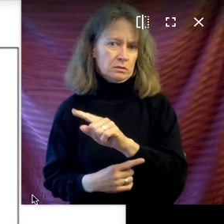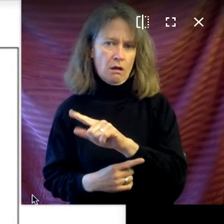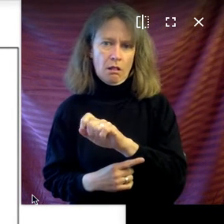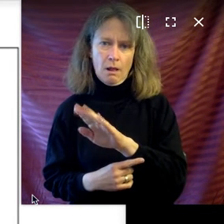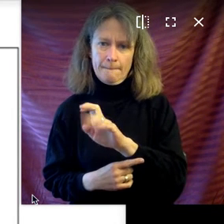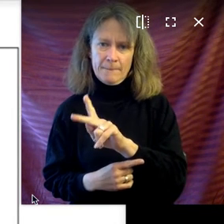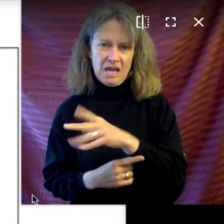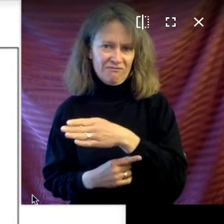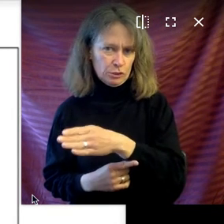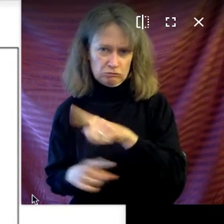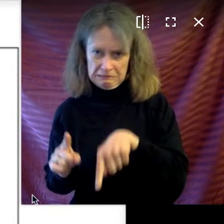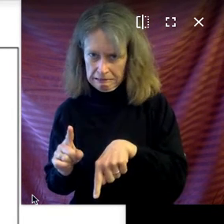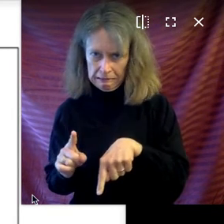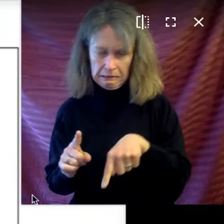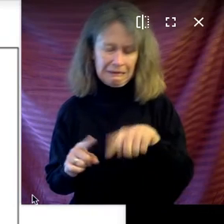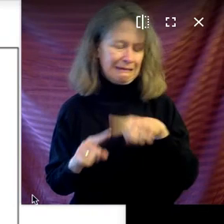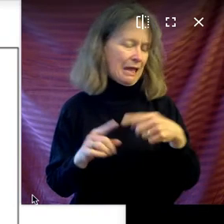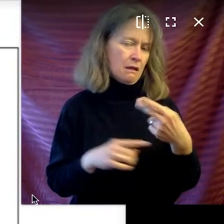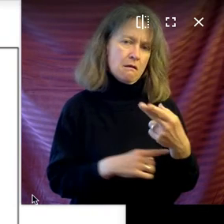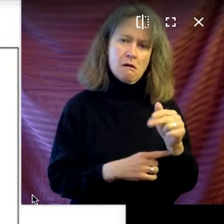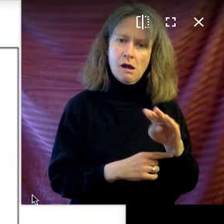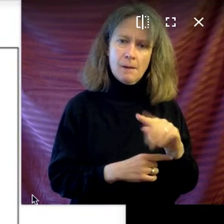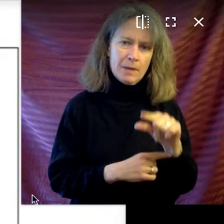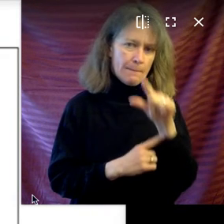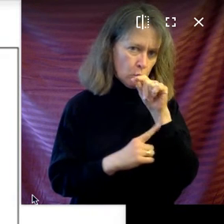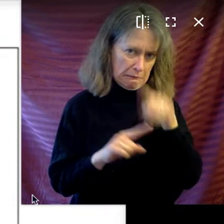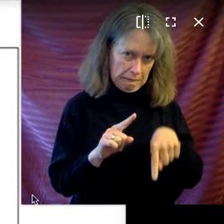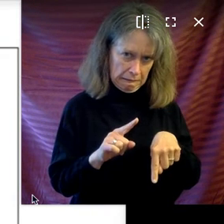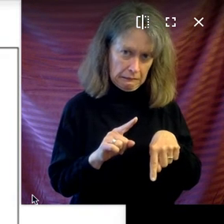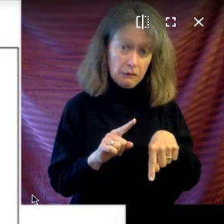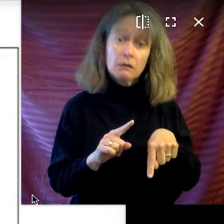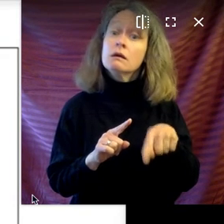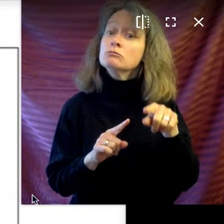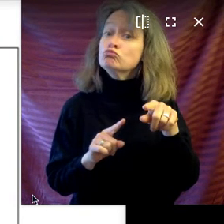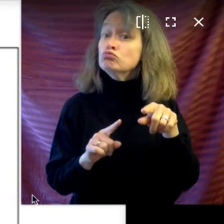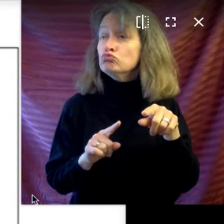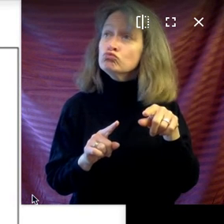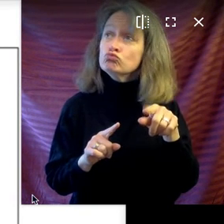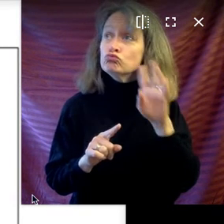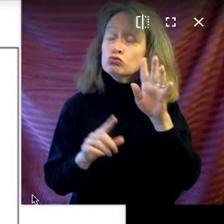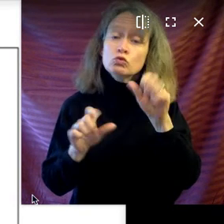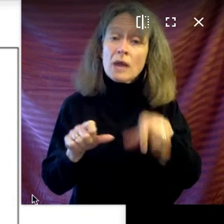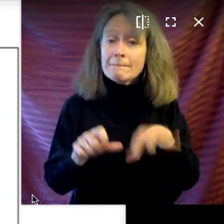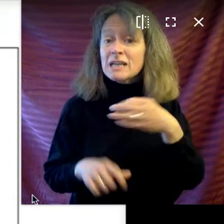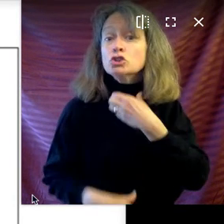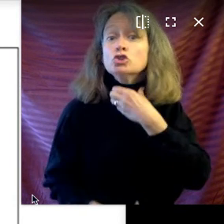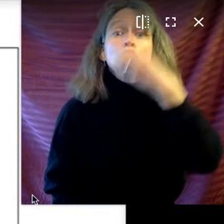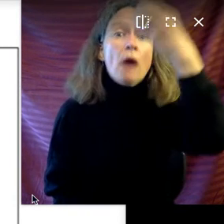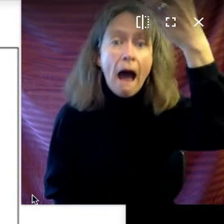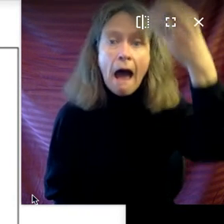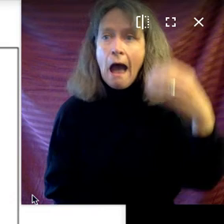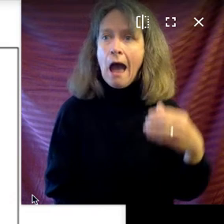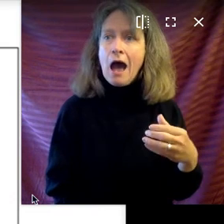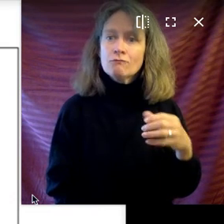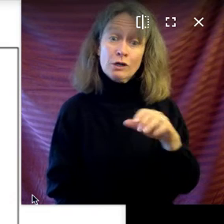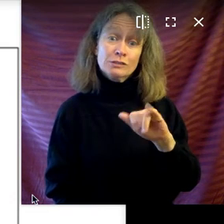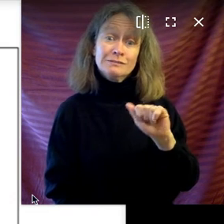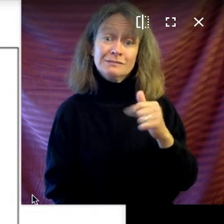a giraffe, a jaguar, a dog,